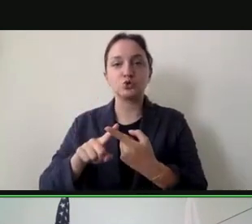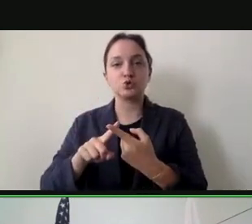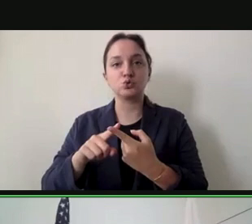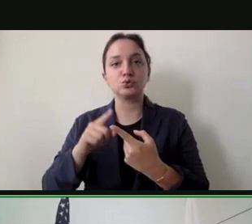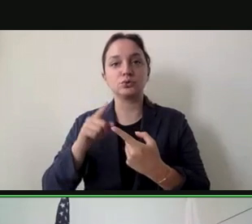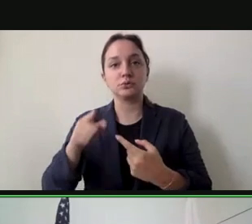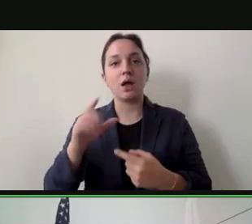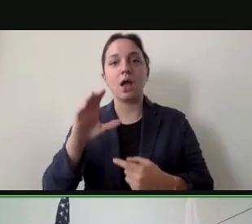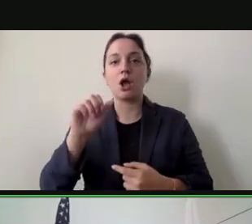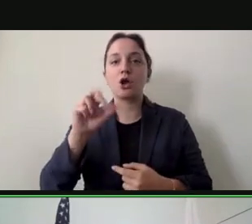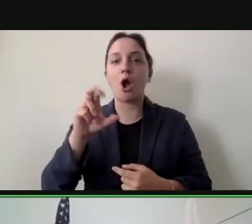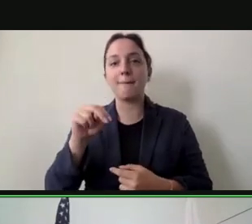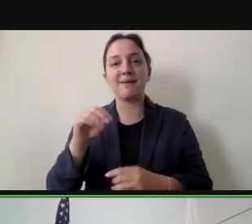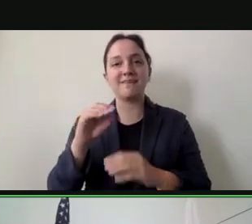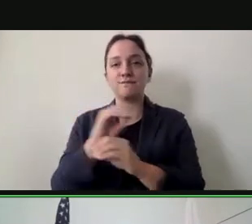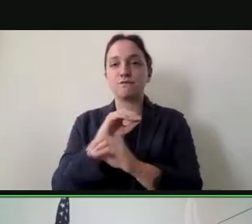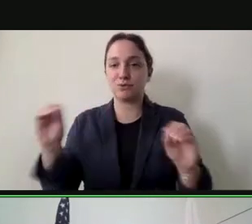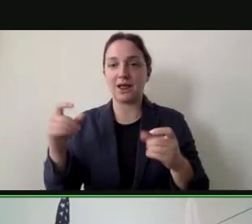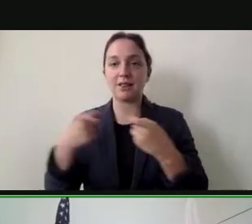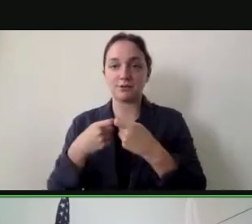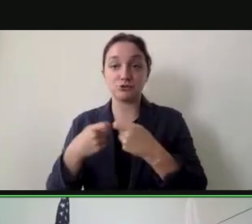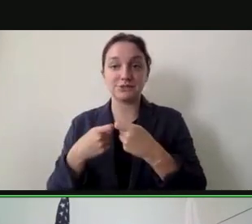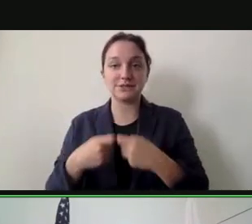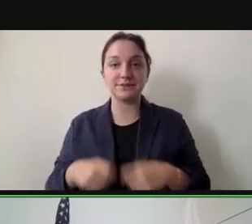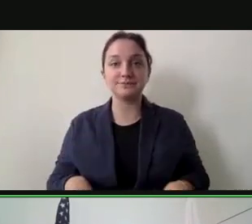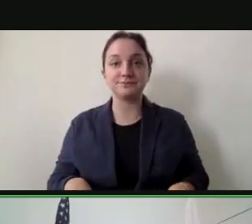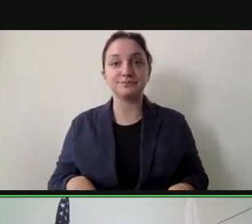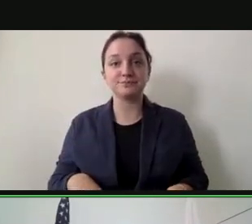our full federal fleet of approximately